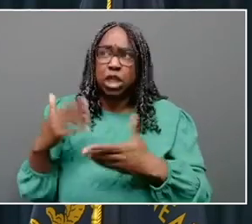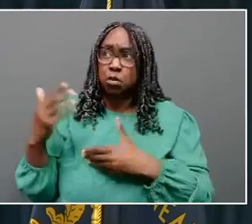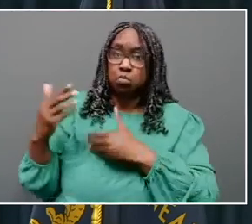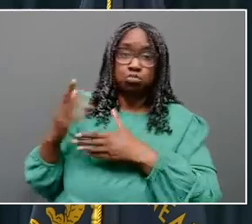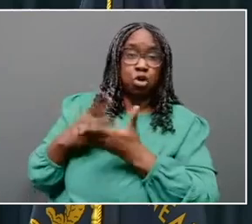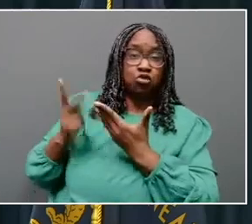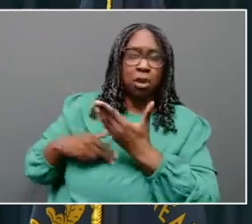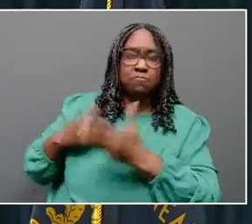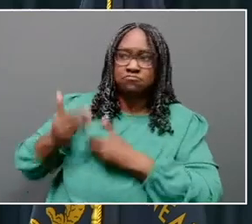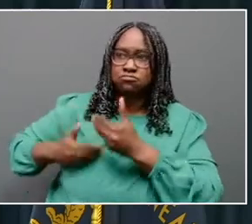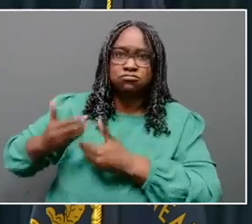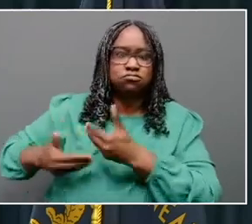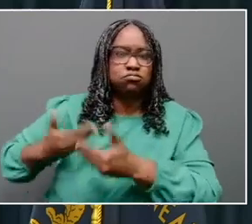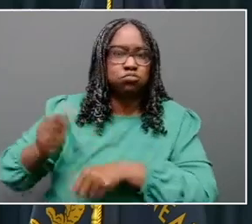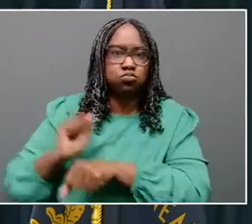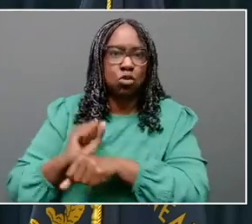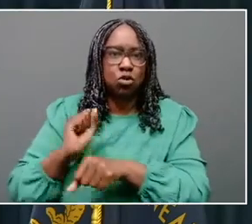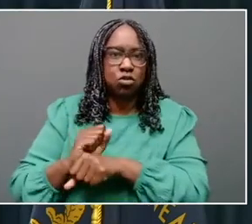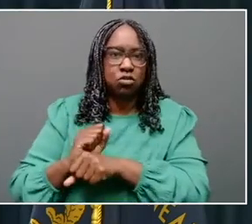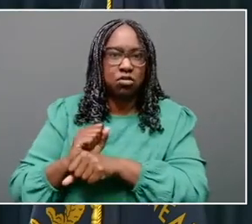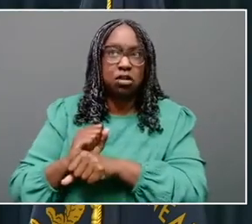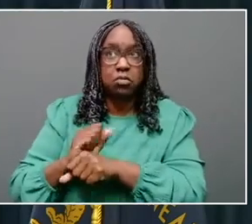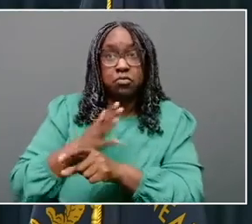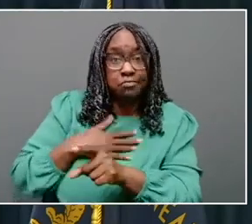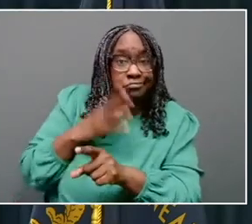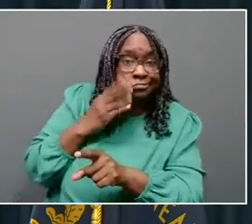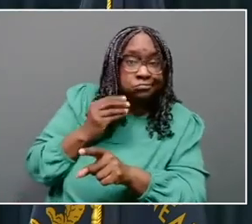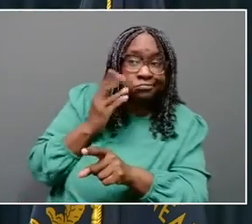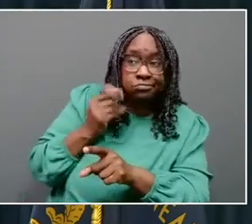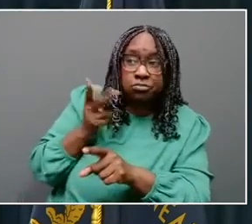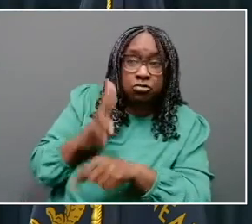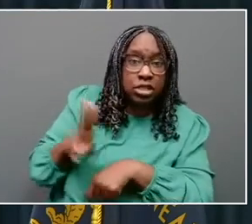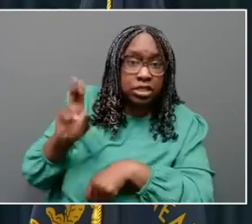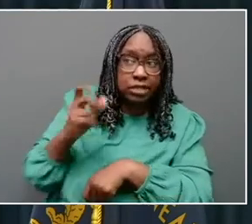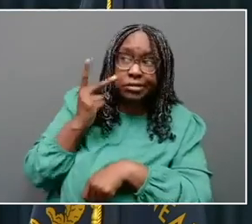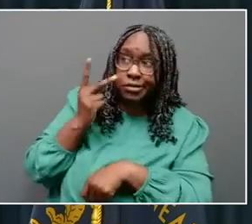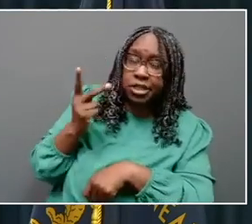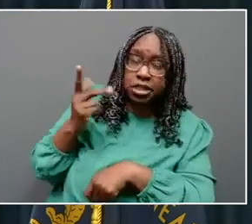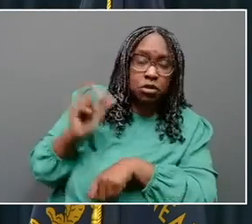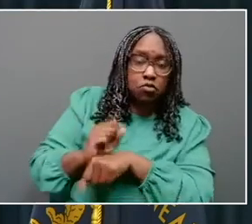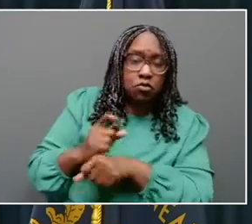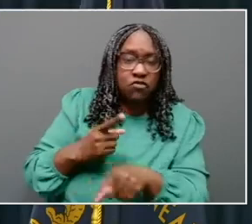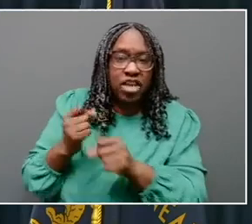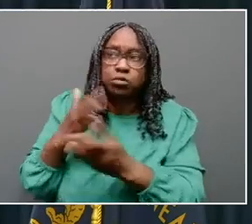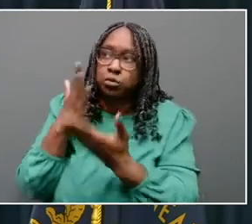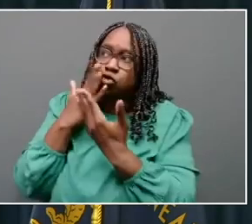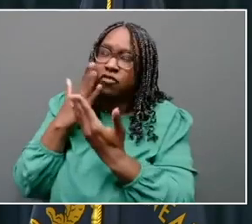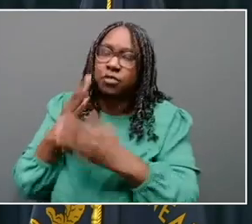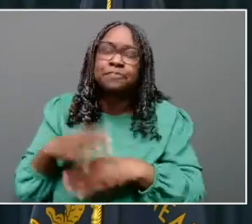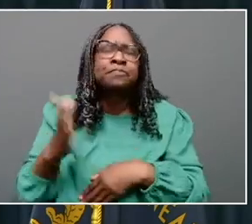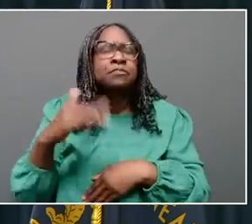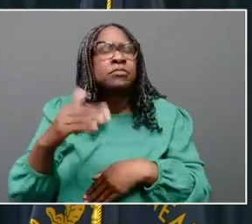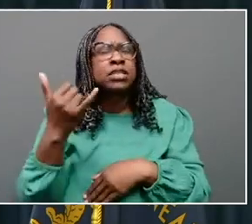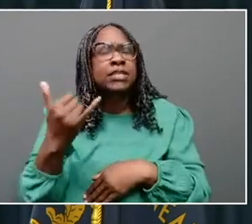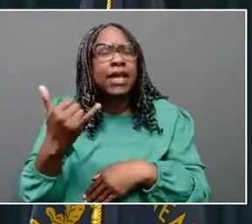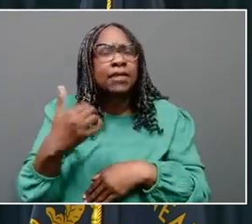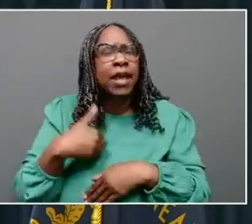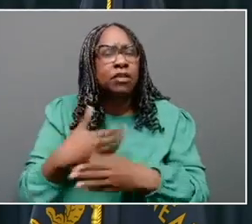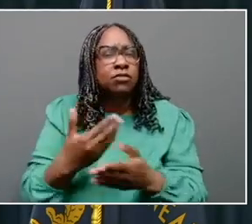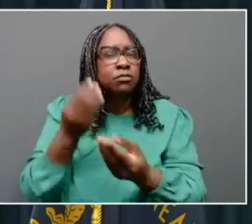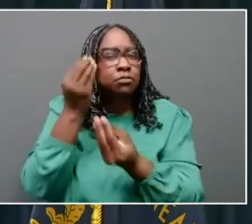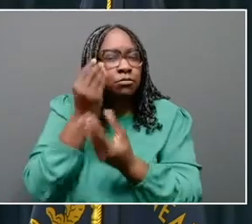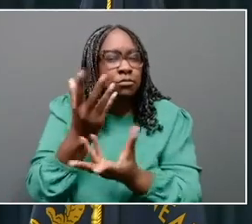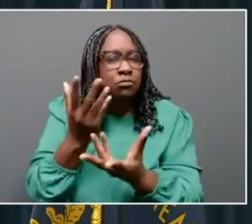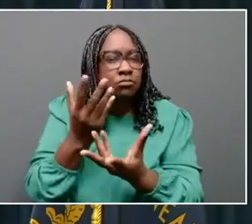worked, to my knowledge, in the United States, and so we're grateful. Today, we also have some news for Fleming Neon,